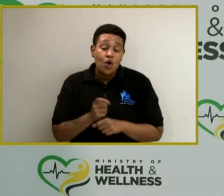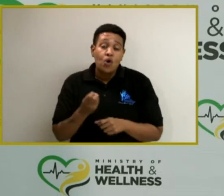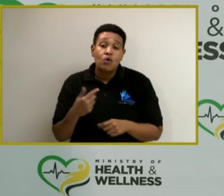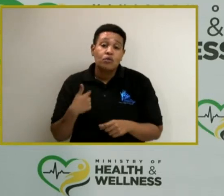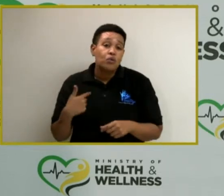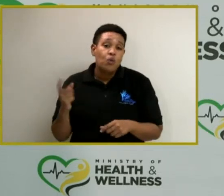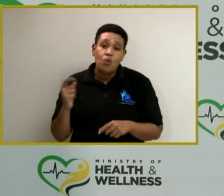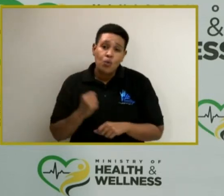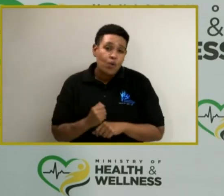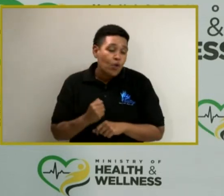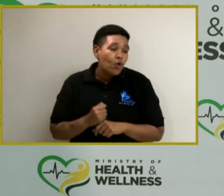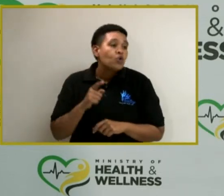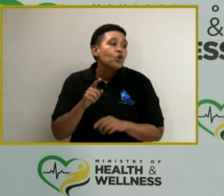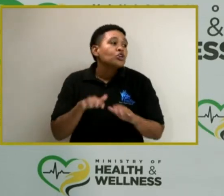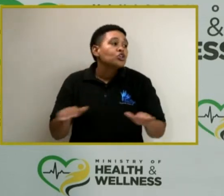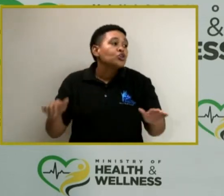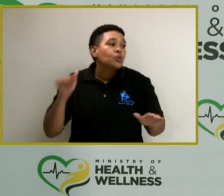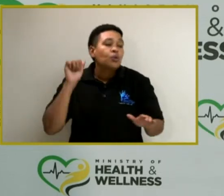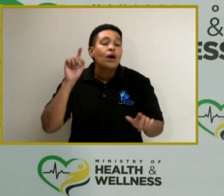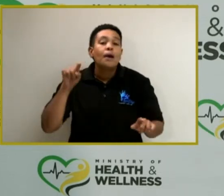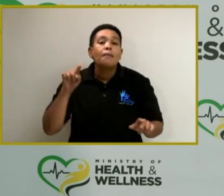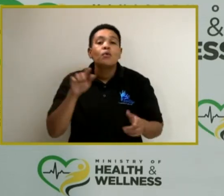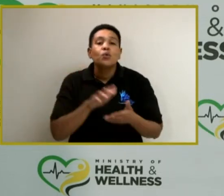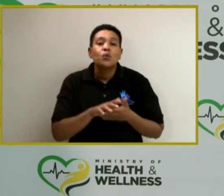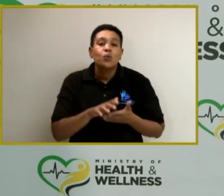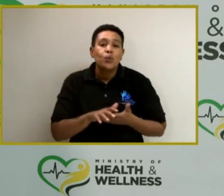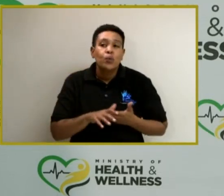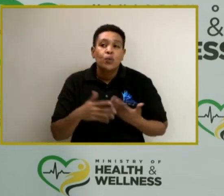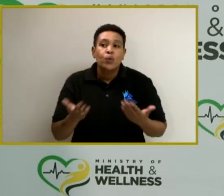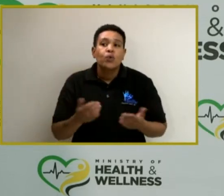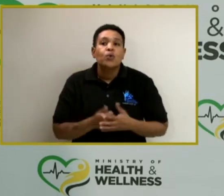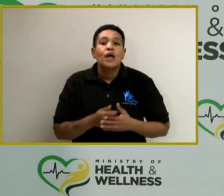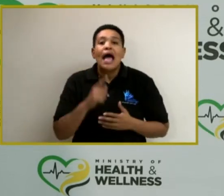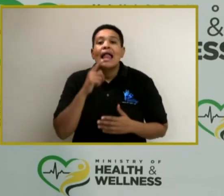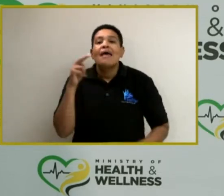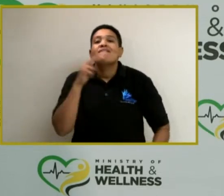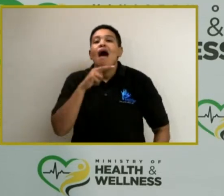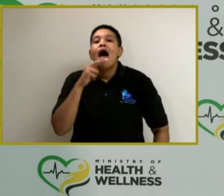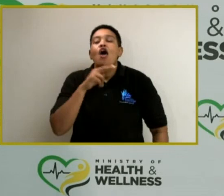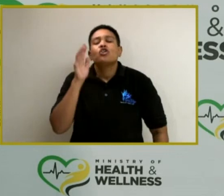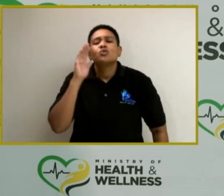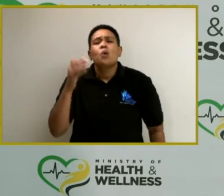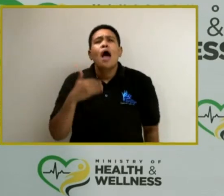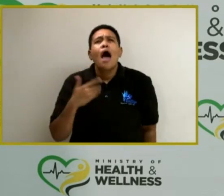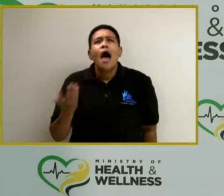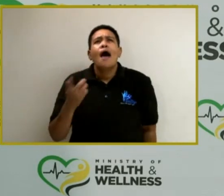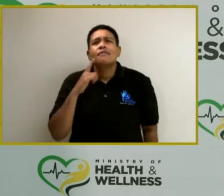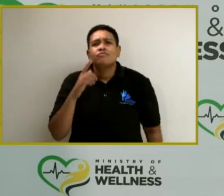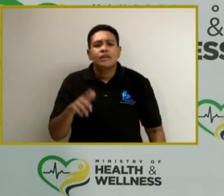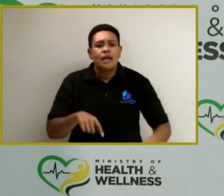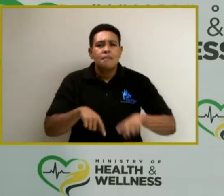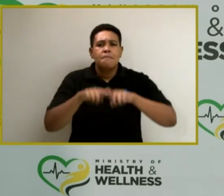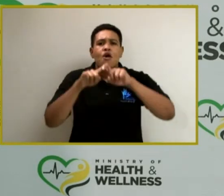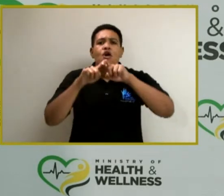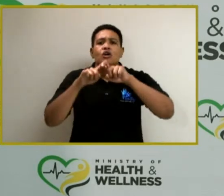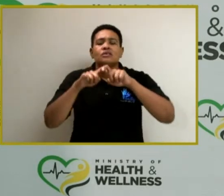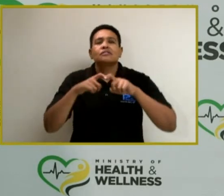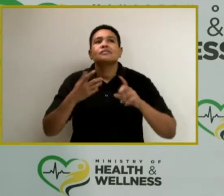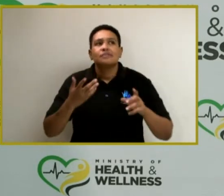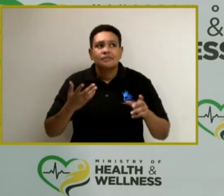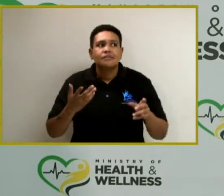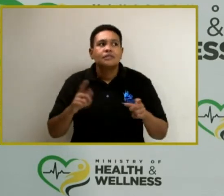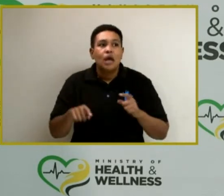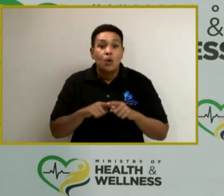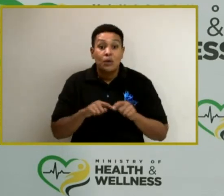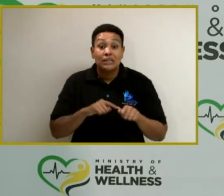I. Your children wouldn't be able to go to school, and the virus would have a pause. And then when